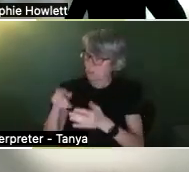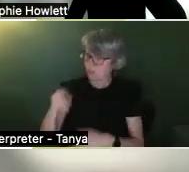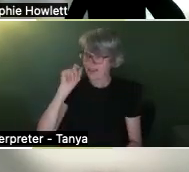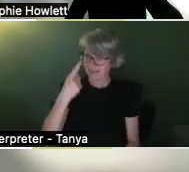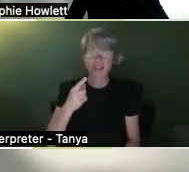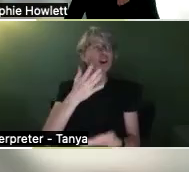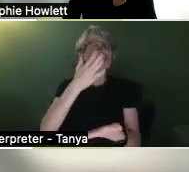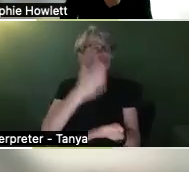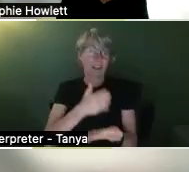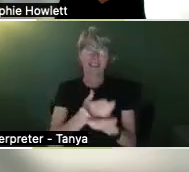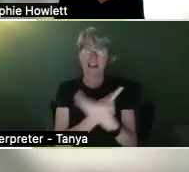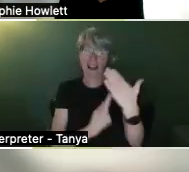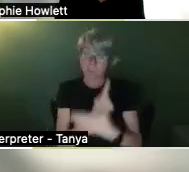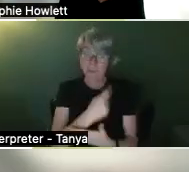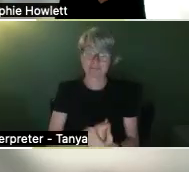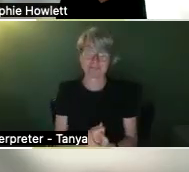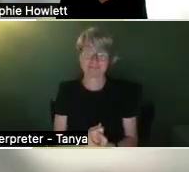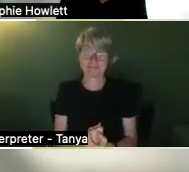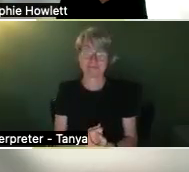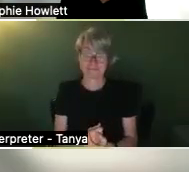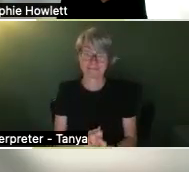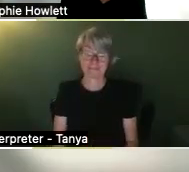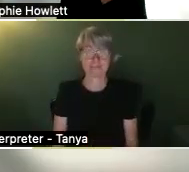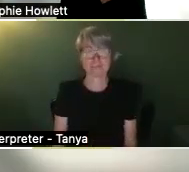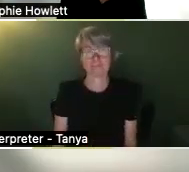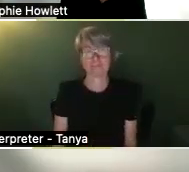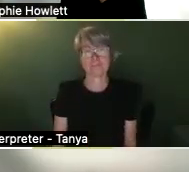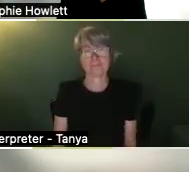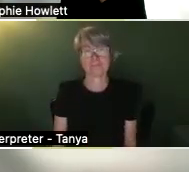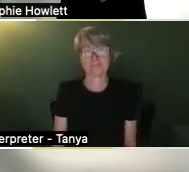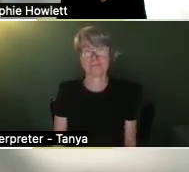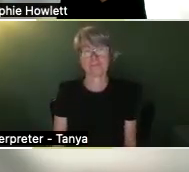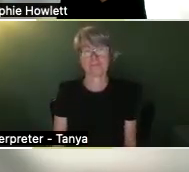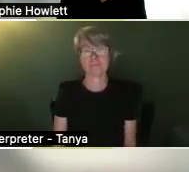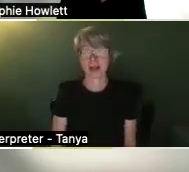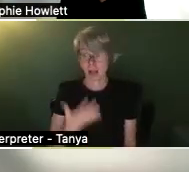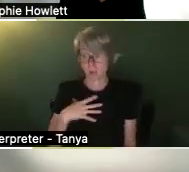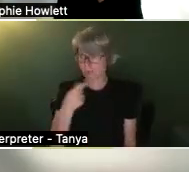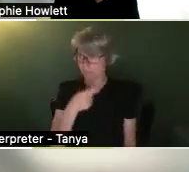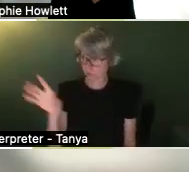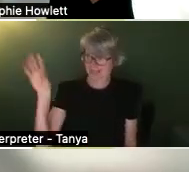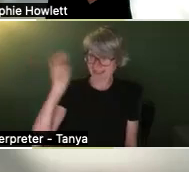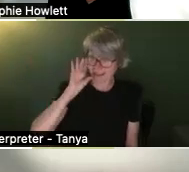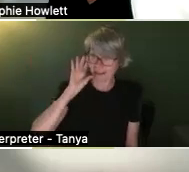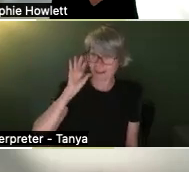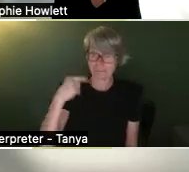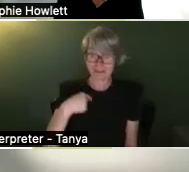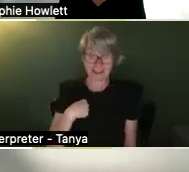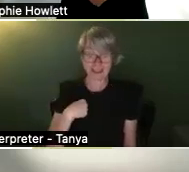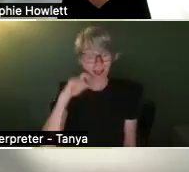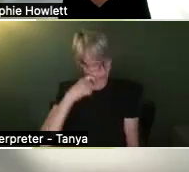real and that this goes on. I want to have my voice heard, and I will keep